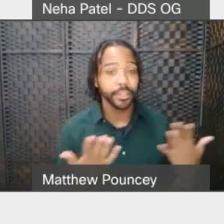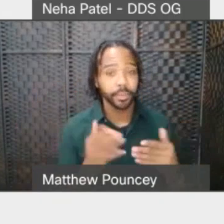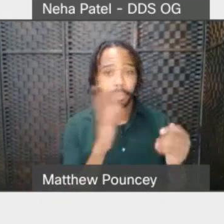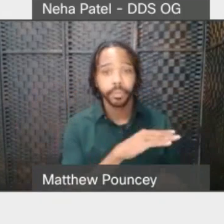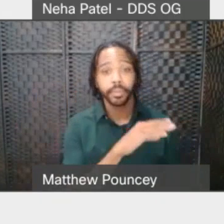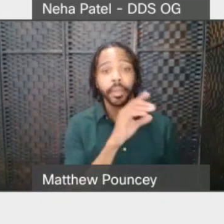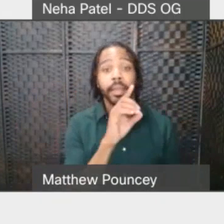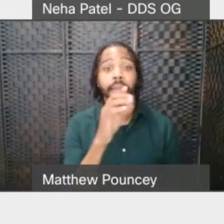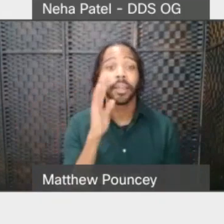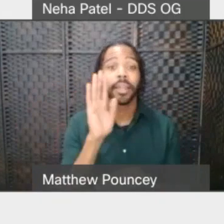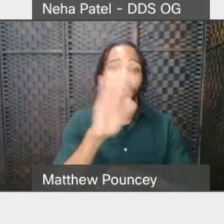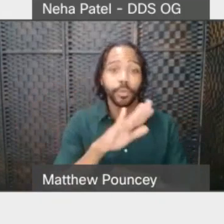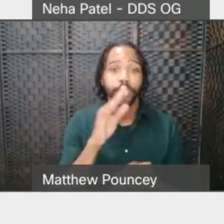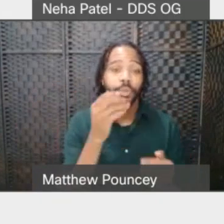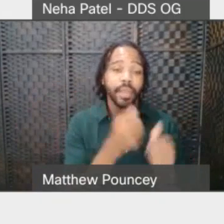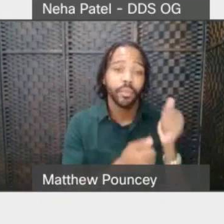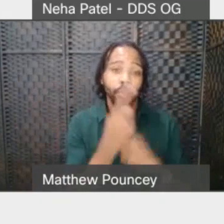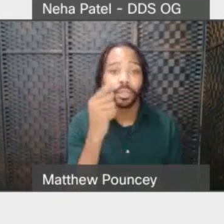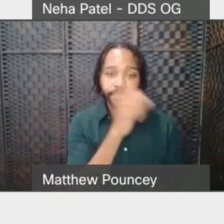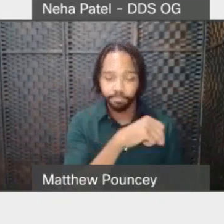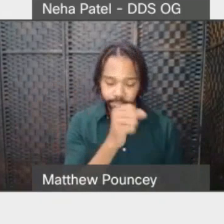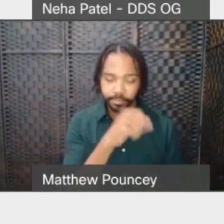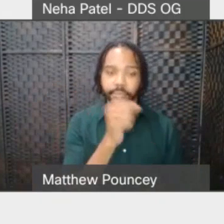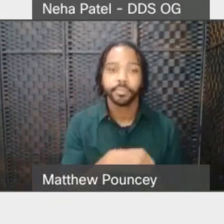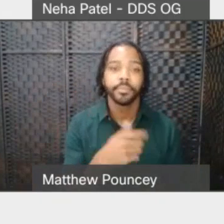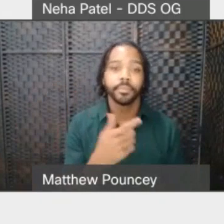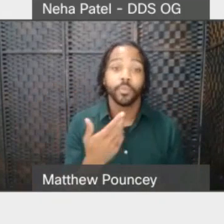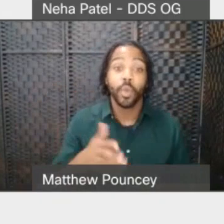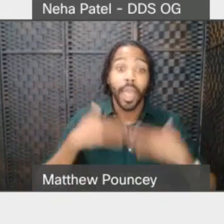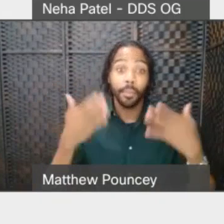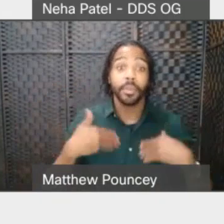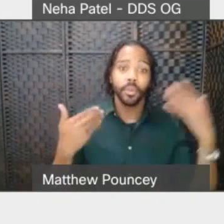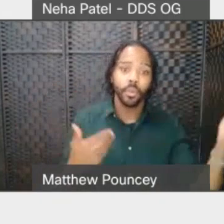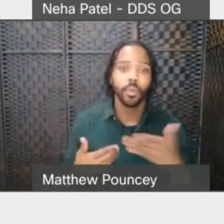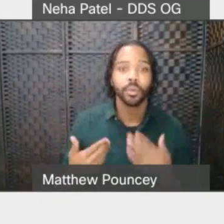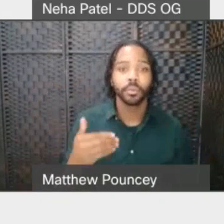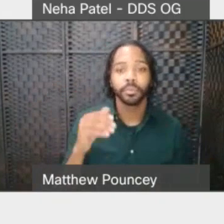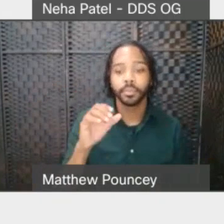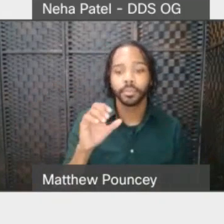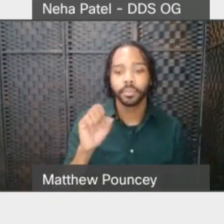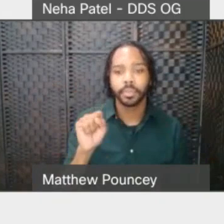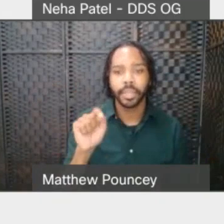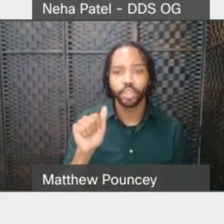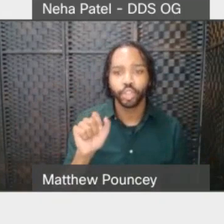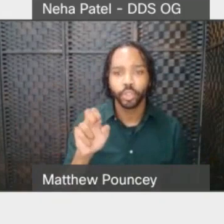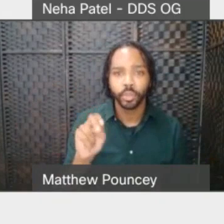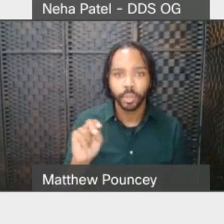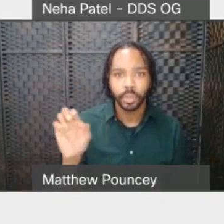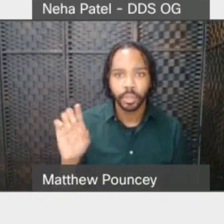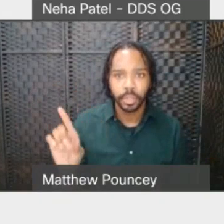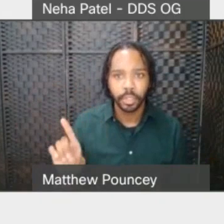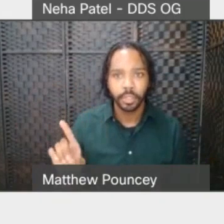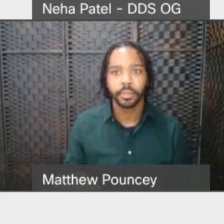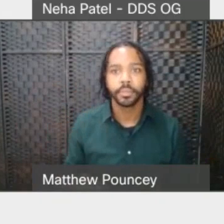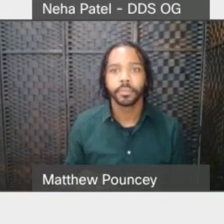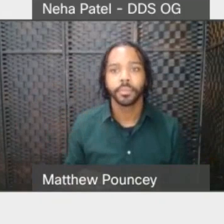Good afternoon, everyone. Yes, we are happy to welcome Station MD to the district. Very soon,